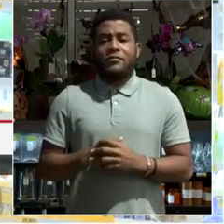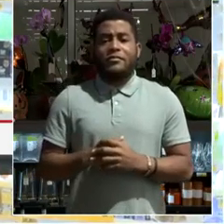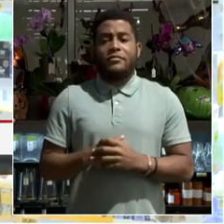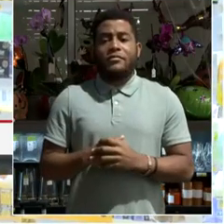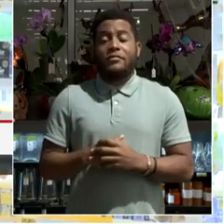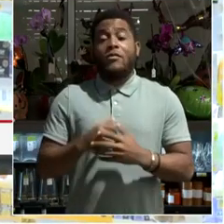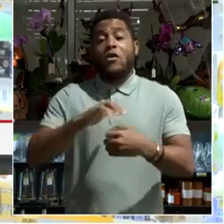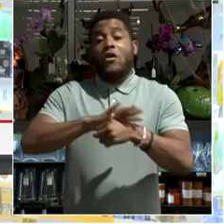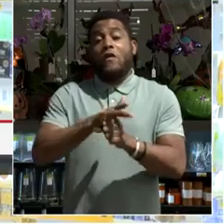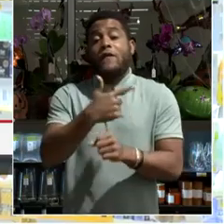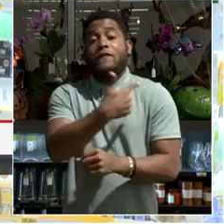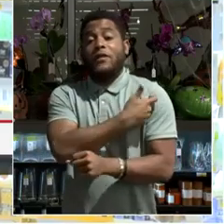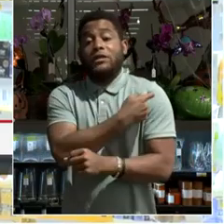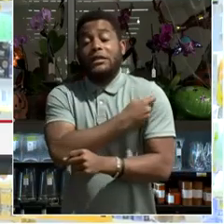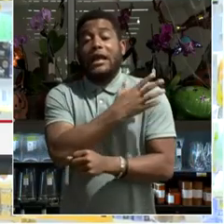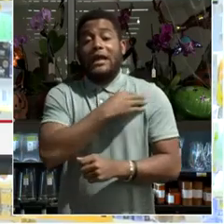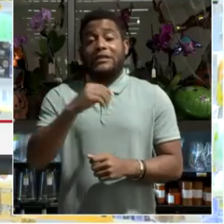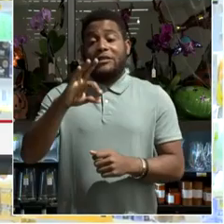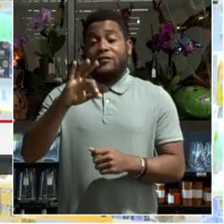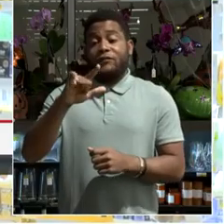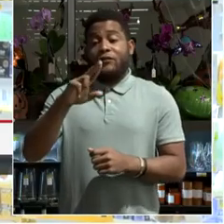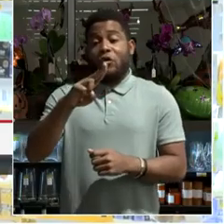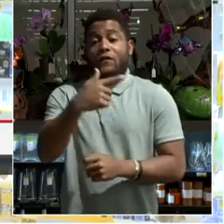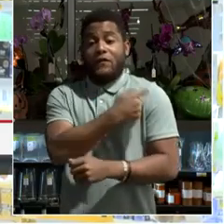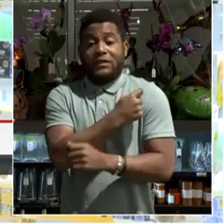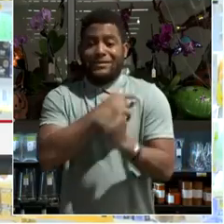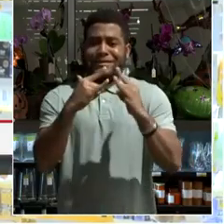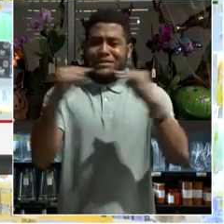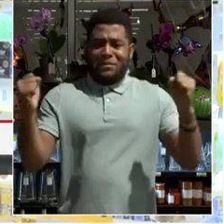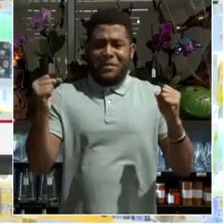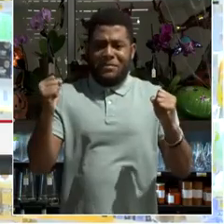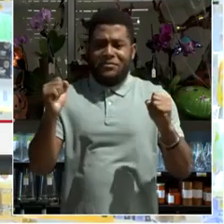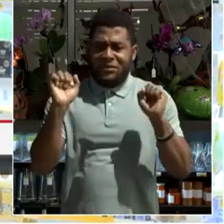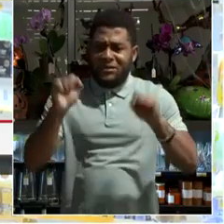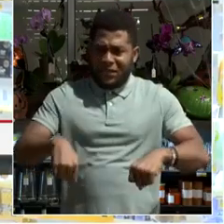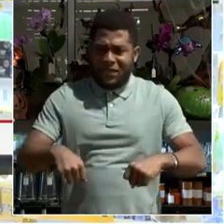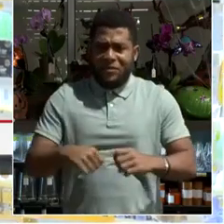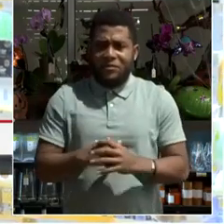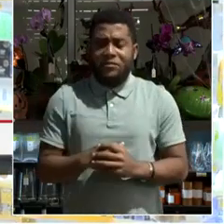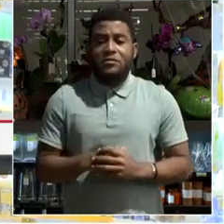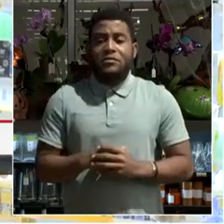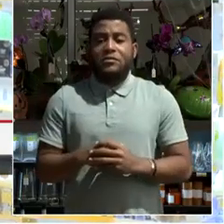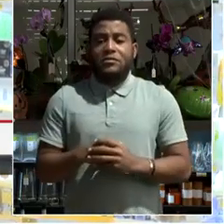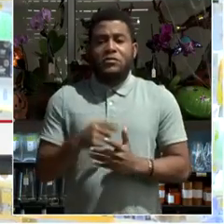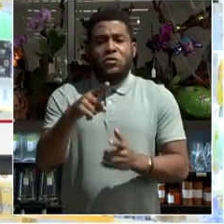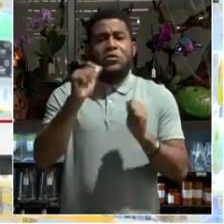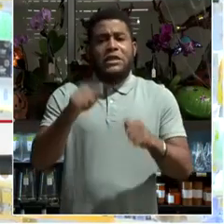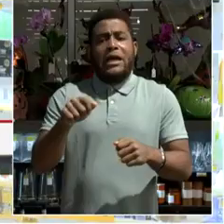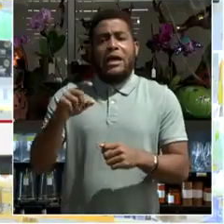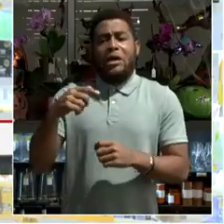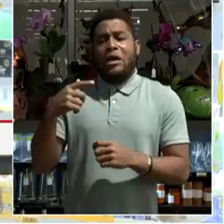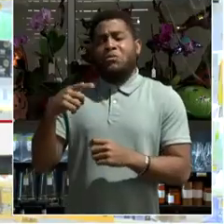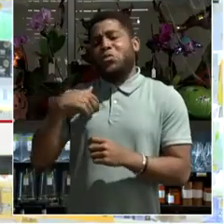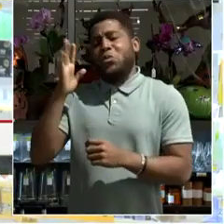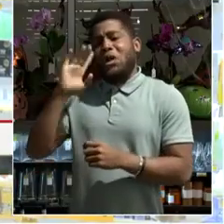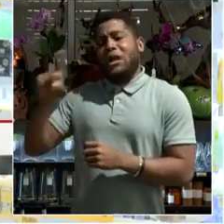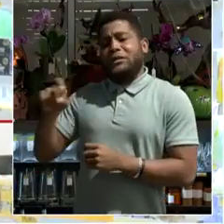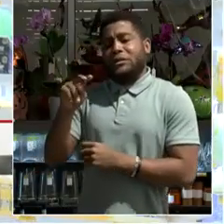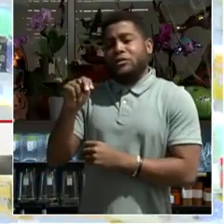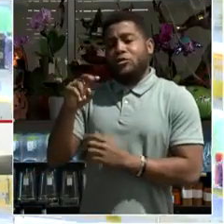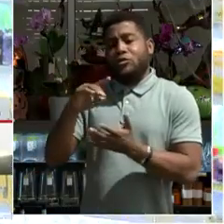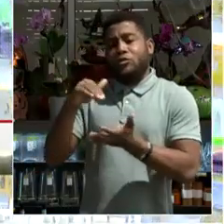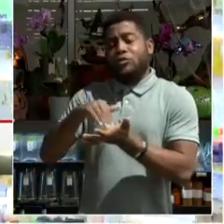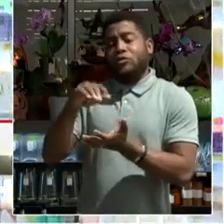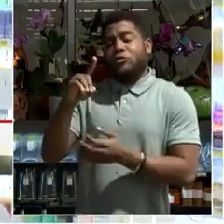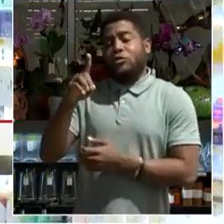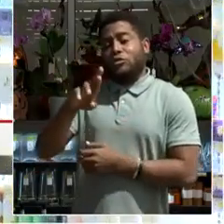flu shot at the same time. So with that, I'm going to ask Dr. Nesbitt to offer some specifics about the